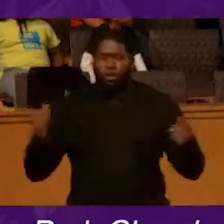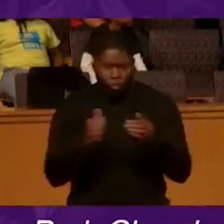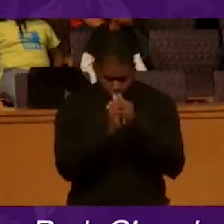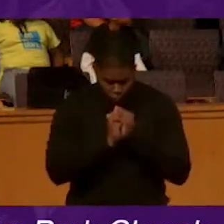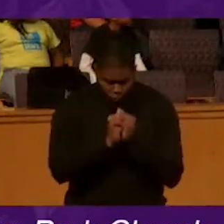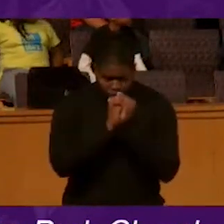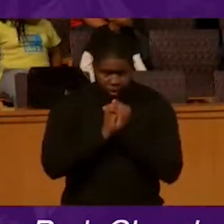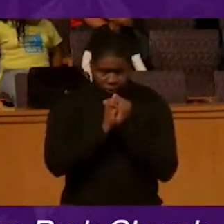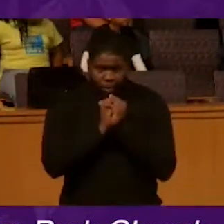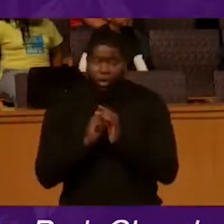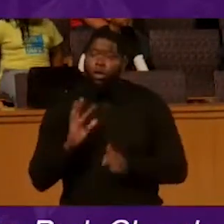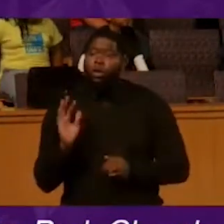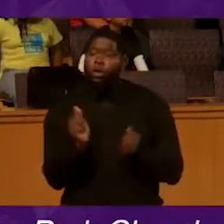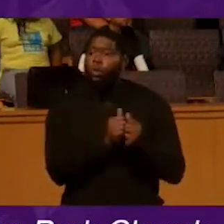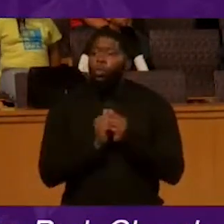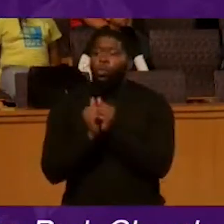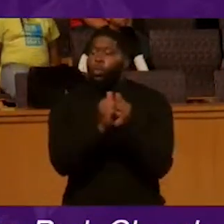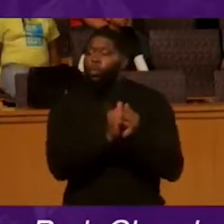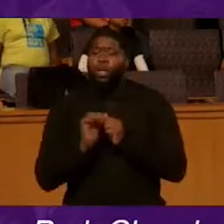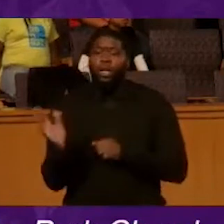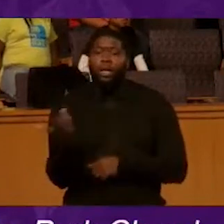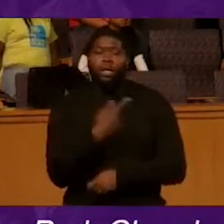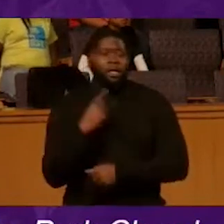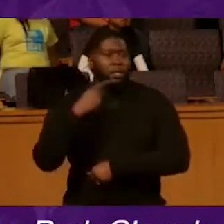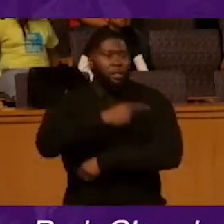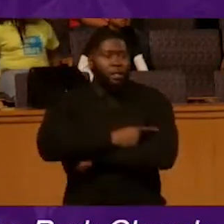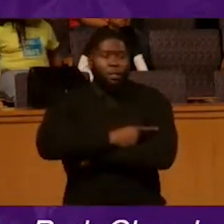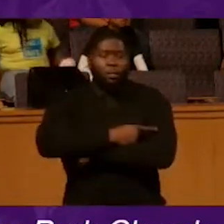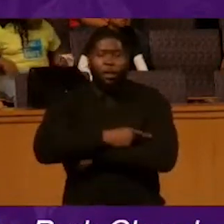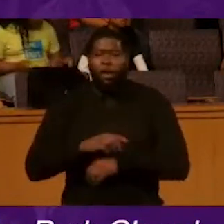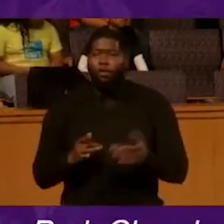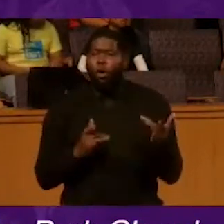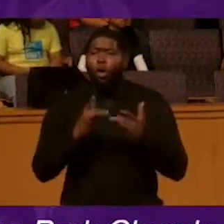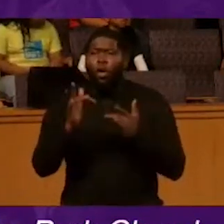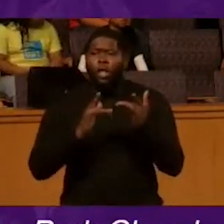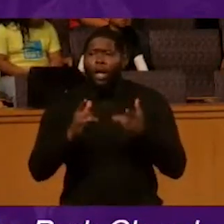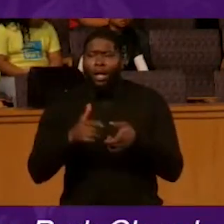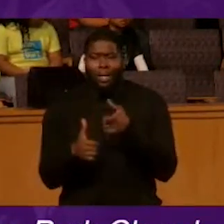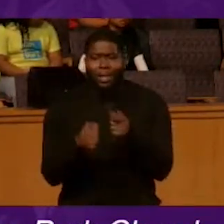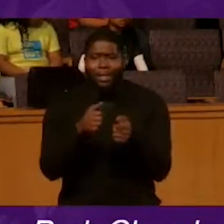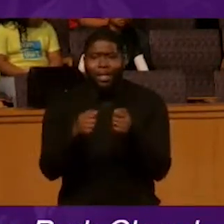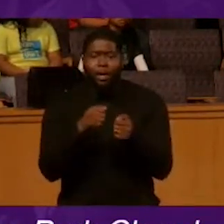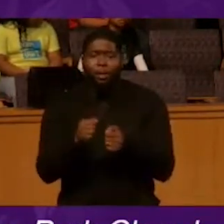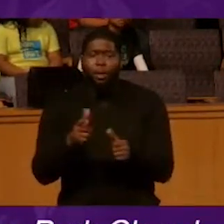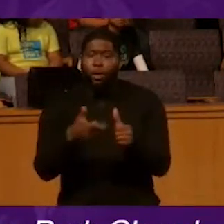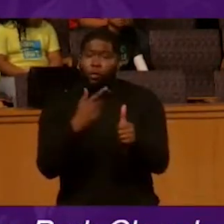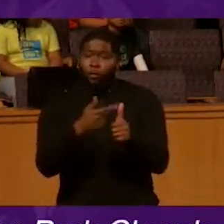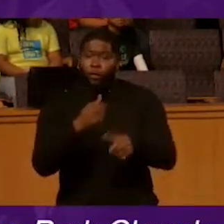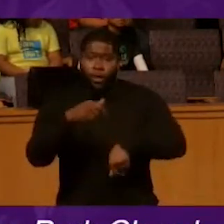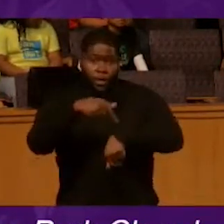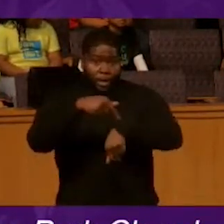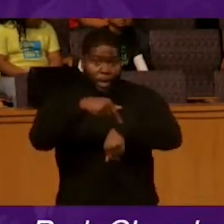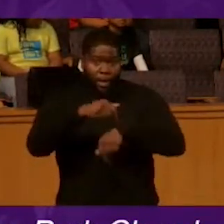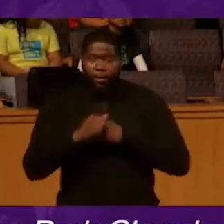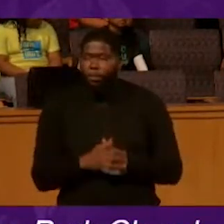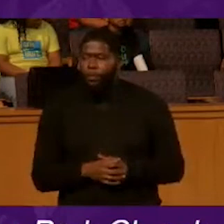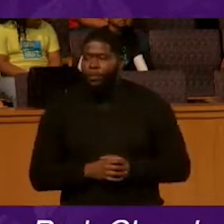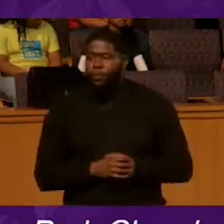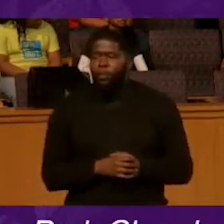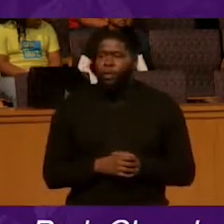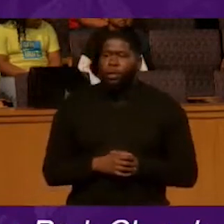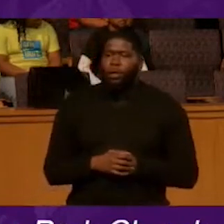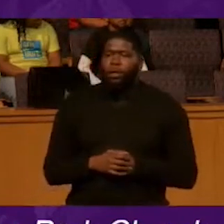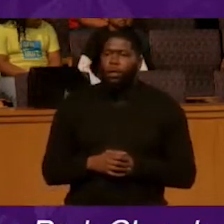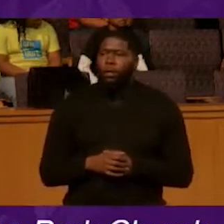us today. If you're online, just type first time in the chat. If you type first time in the chat, someone is going to come and give you